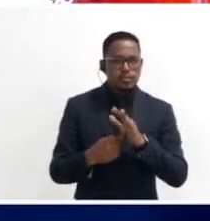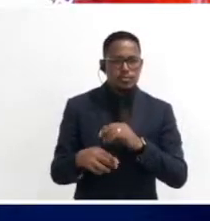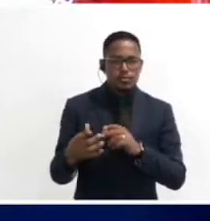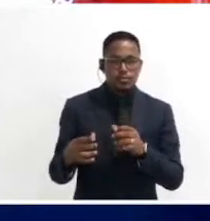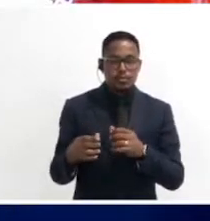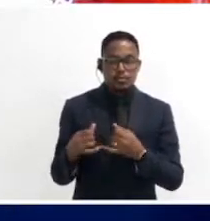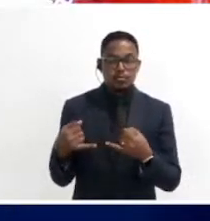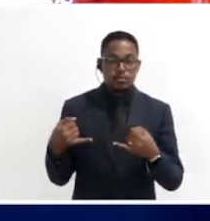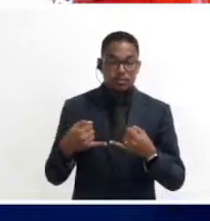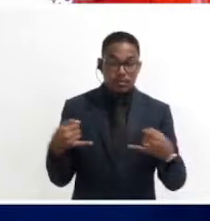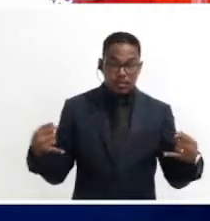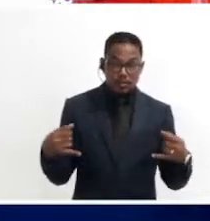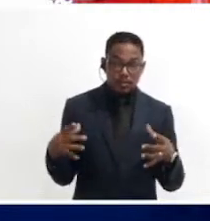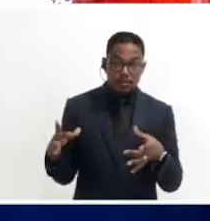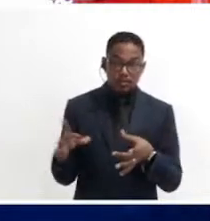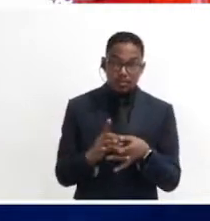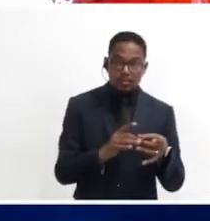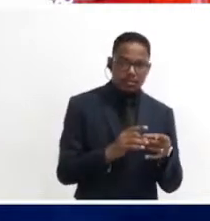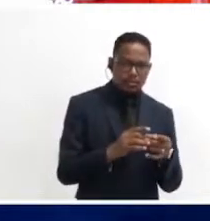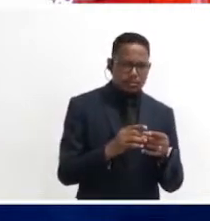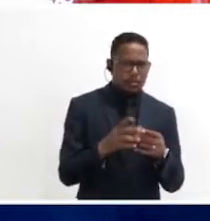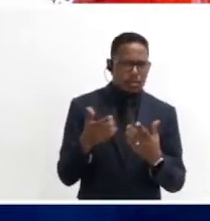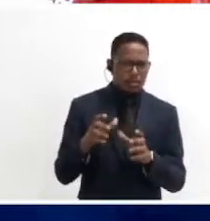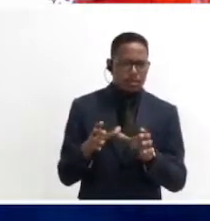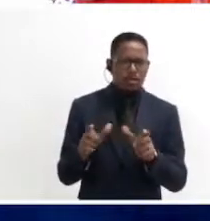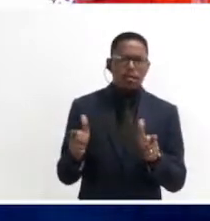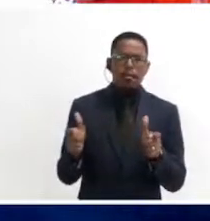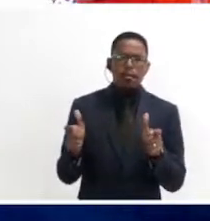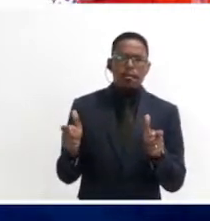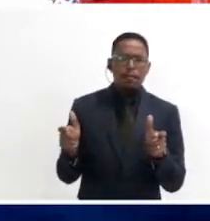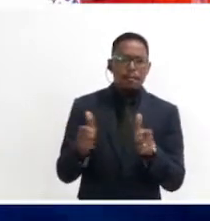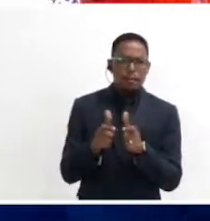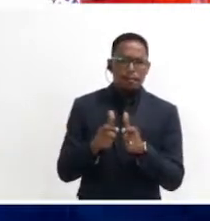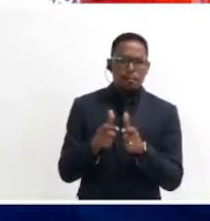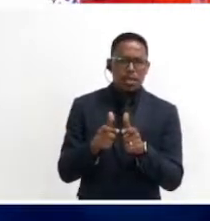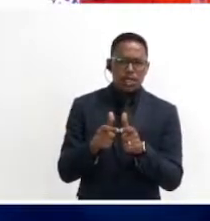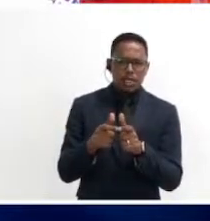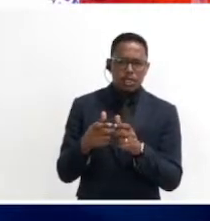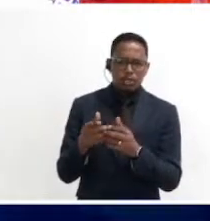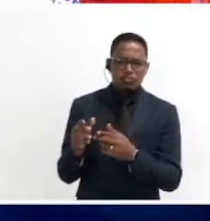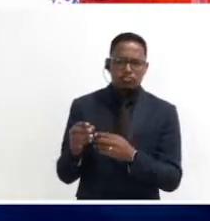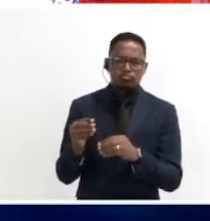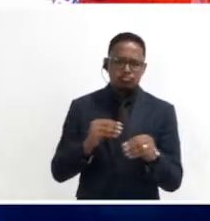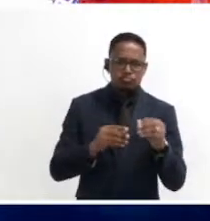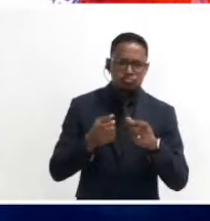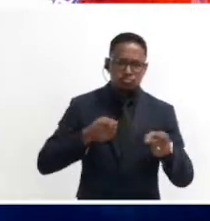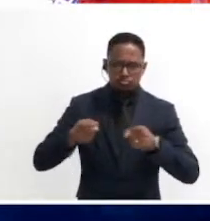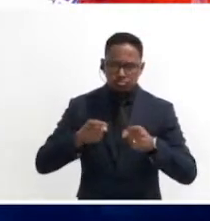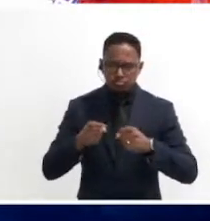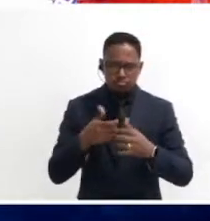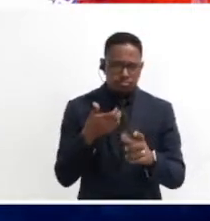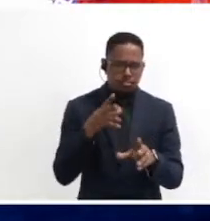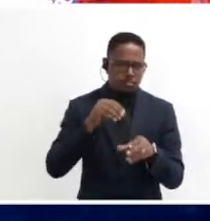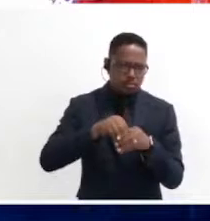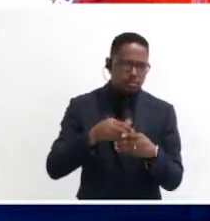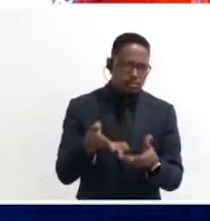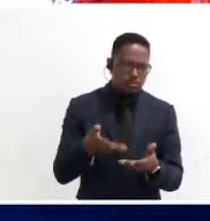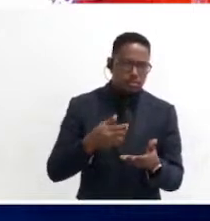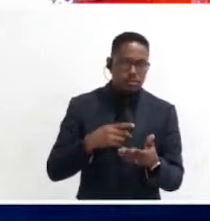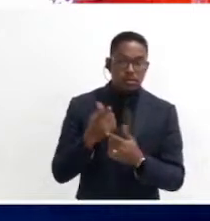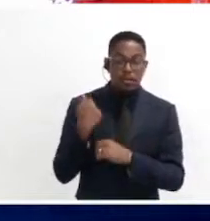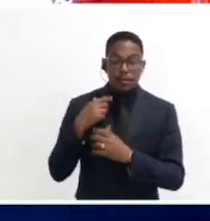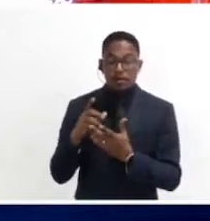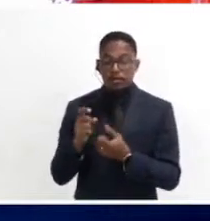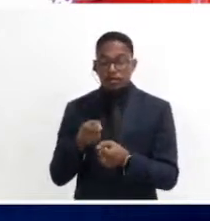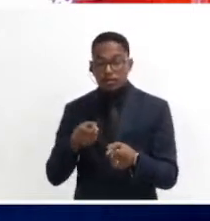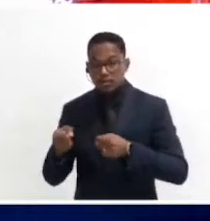power device with a controller in the same package. So the controller has higher I/O and less current.